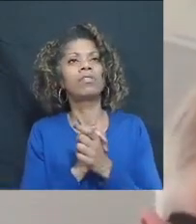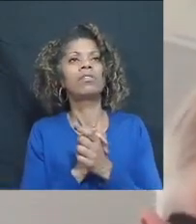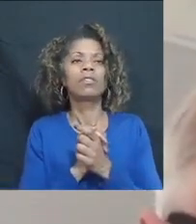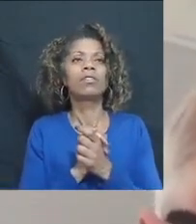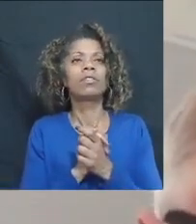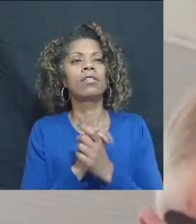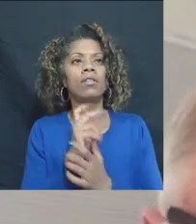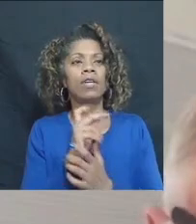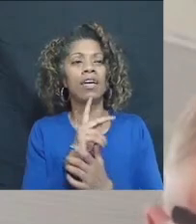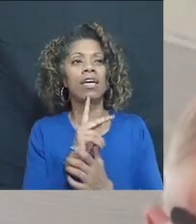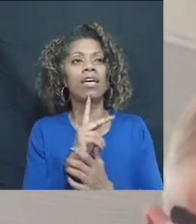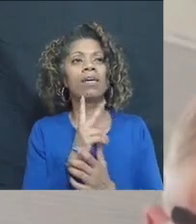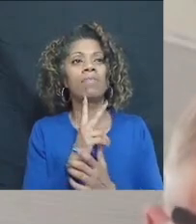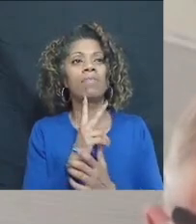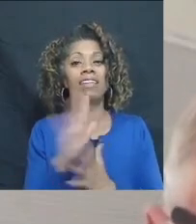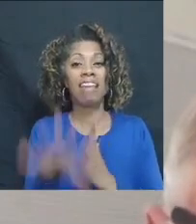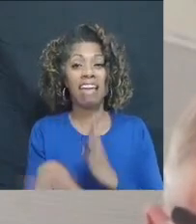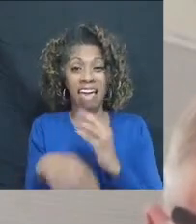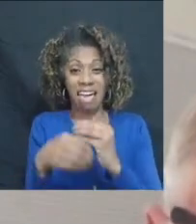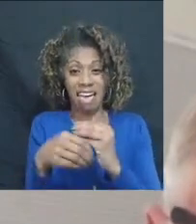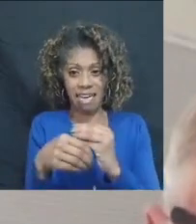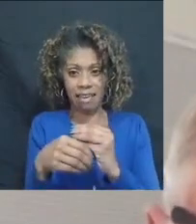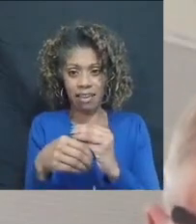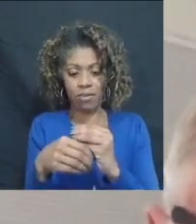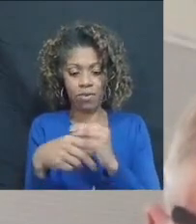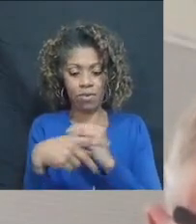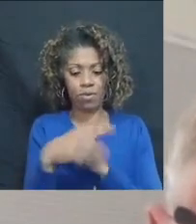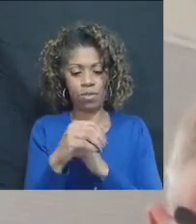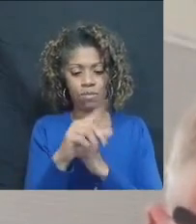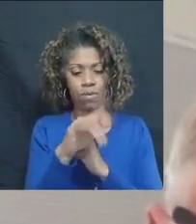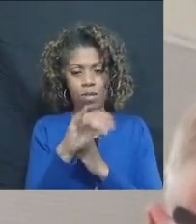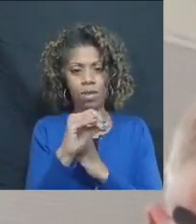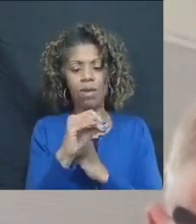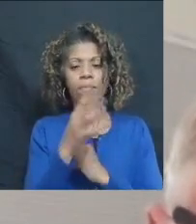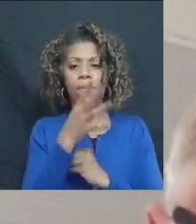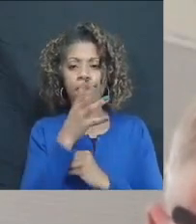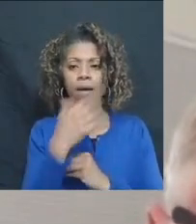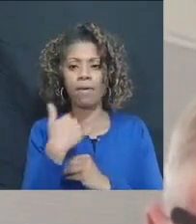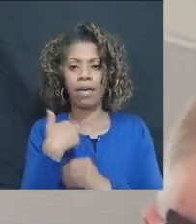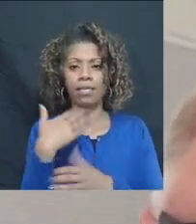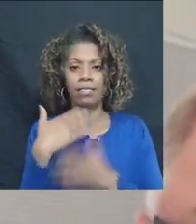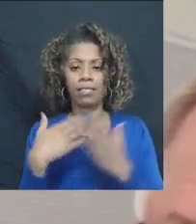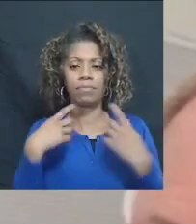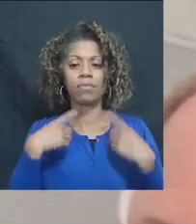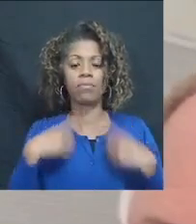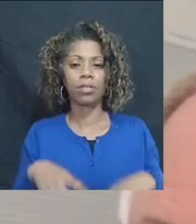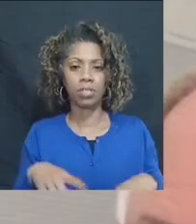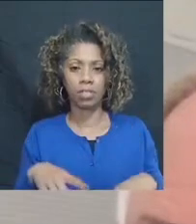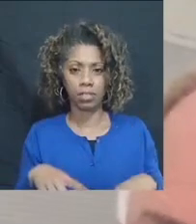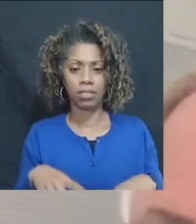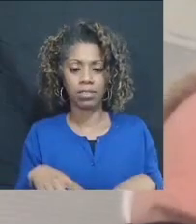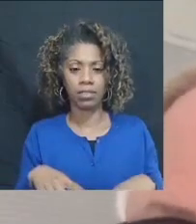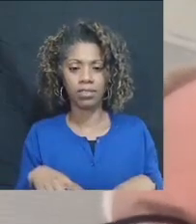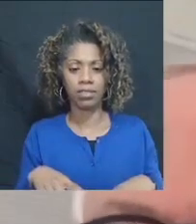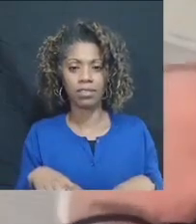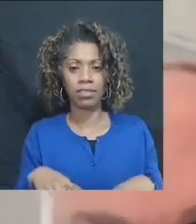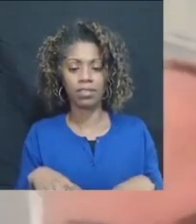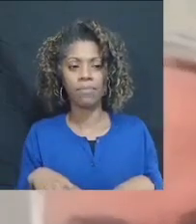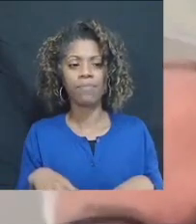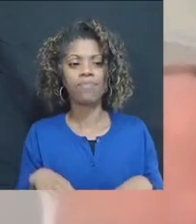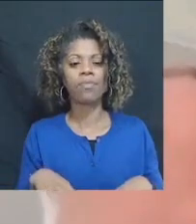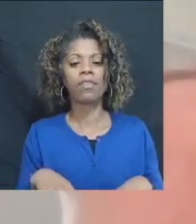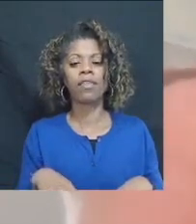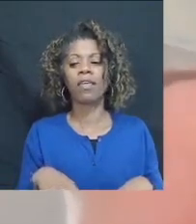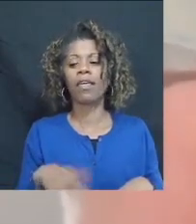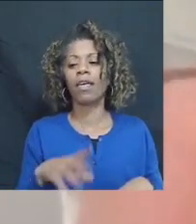depression, and sometimes she had some pretty severe bouts. I actually became sort of a family counselor. I was a middle child, and I think I was